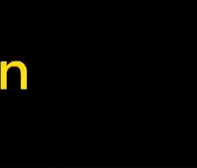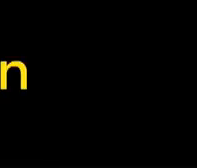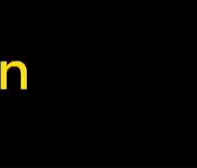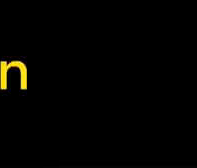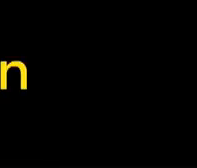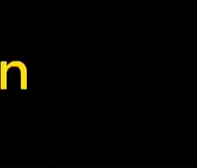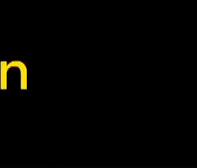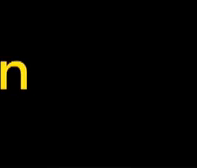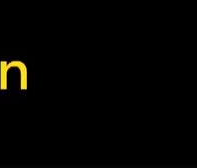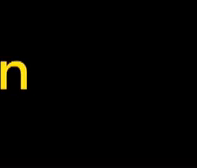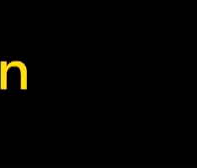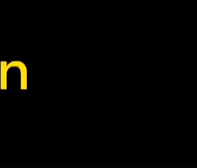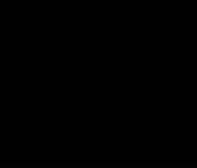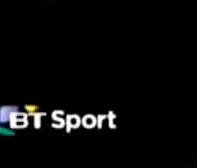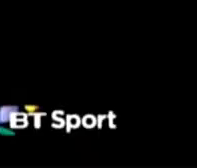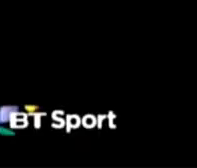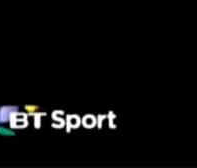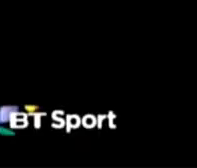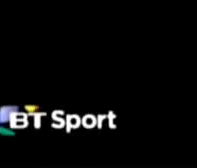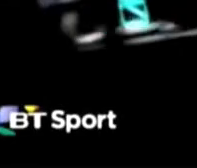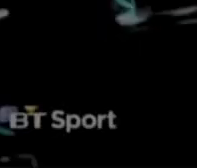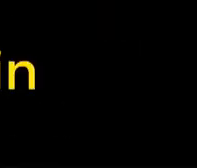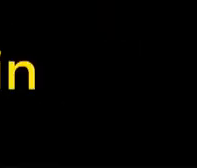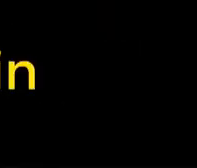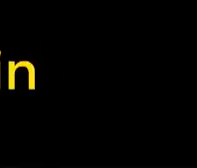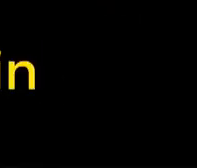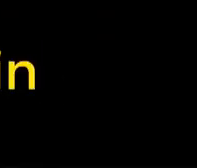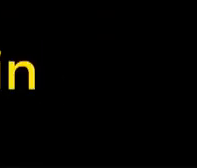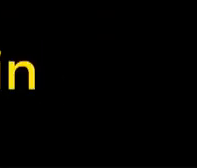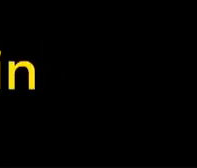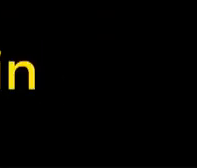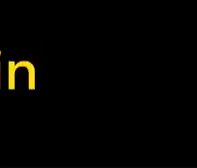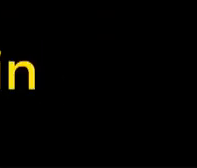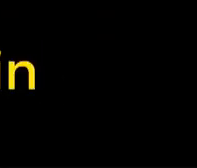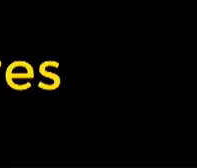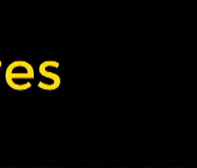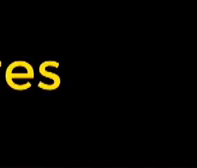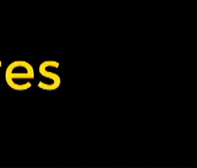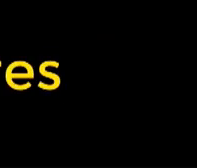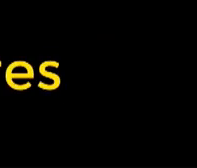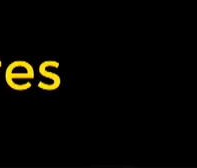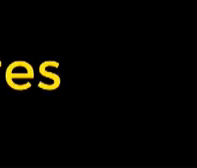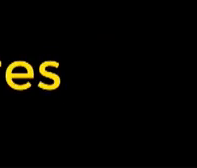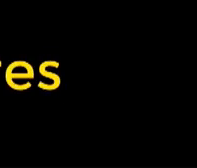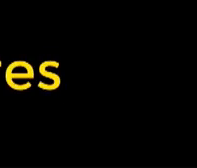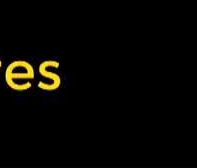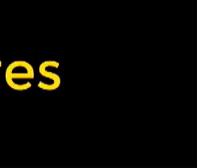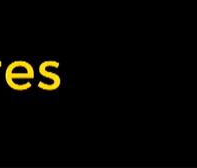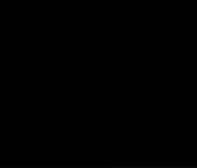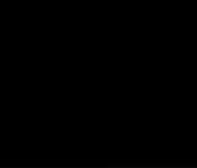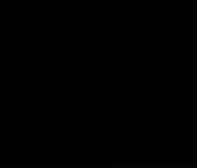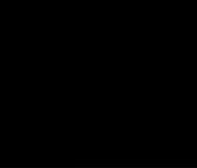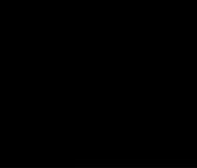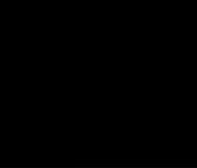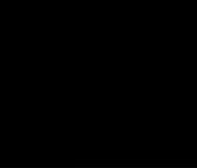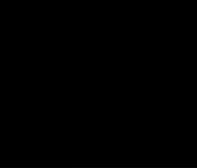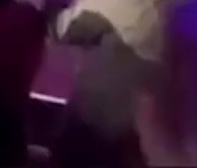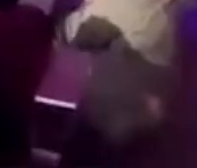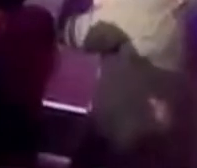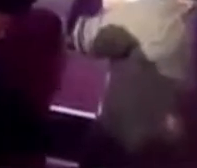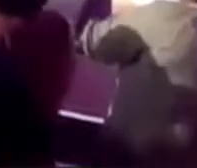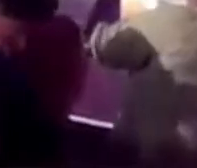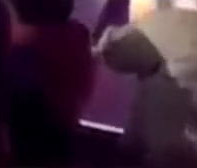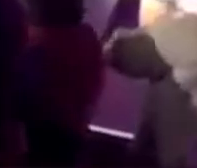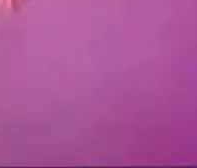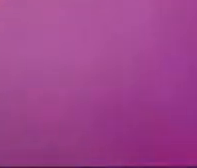Hello, I'm Forrest Griffin, UFC Hall of Famer. Hello, this is Jackson Jett, coming at you from Chicago Ventures. What's going on? It